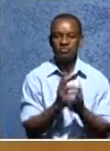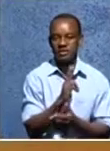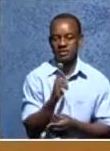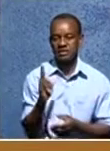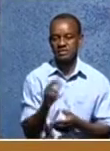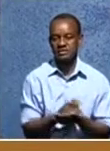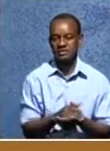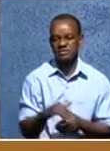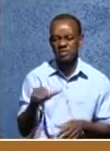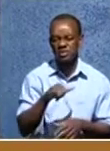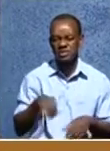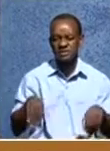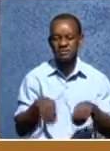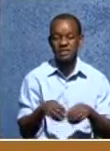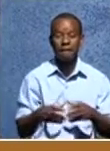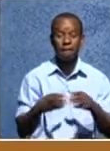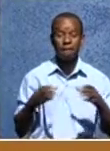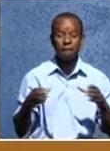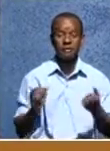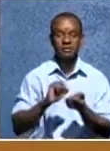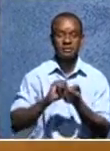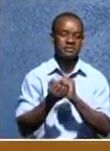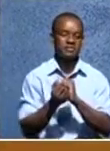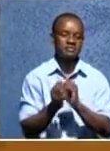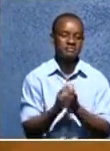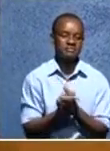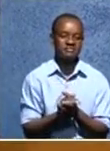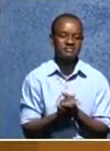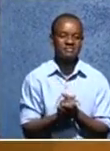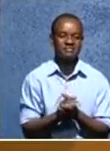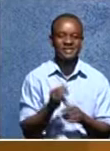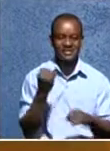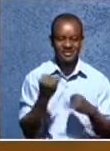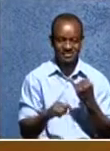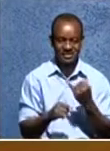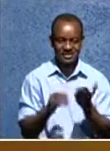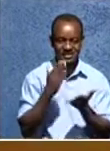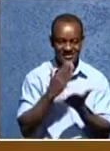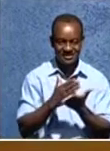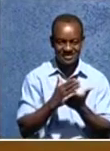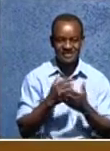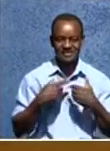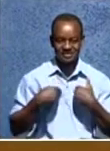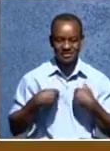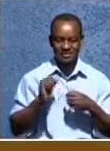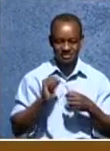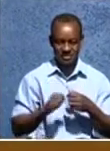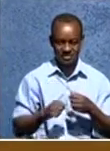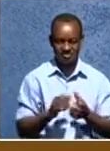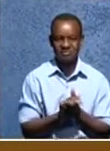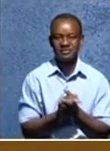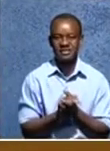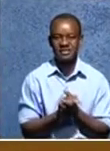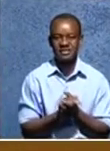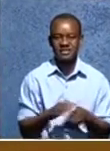huge difference ahead of the World Travel Summit. And then finally, it's really, we need to stimulate consumer confidence